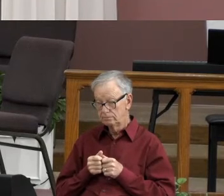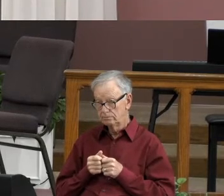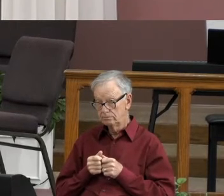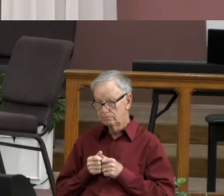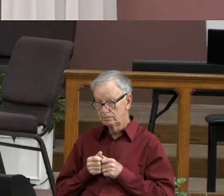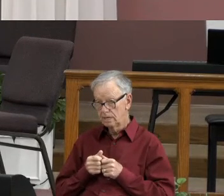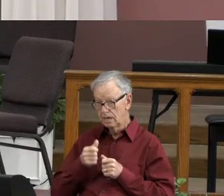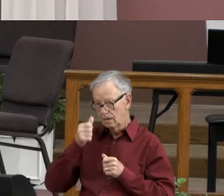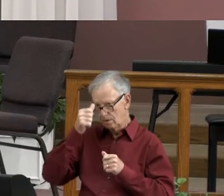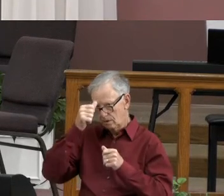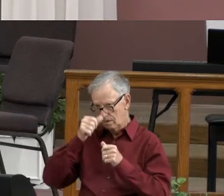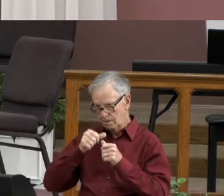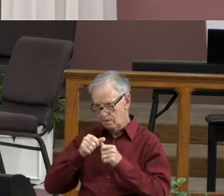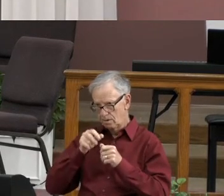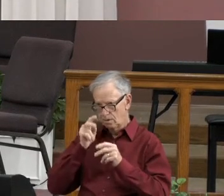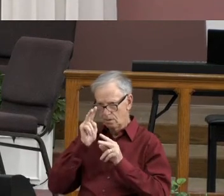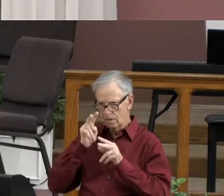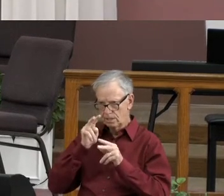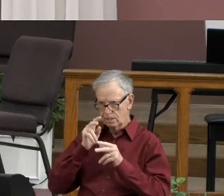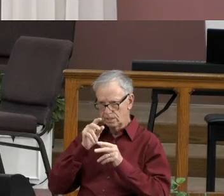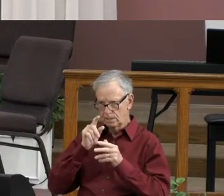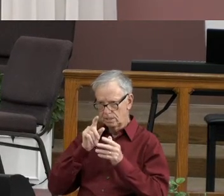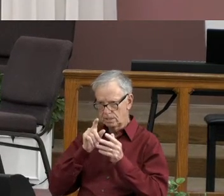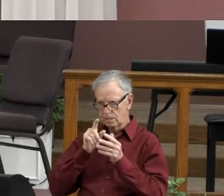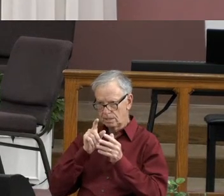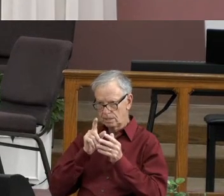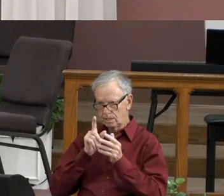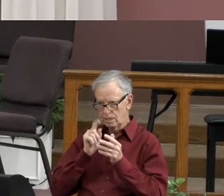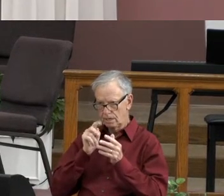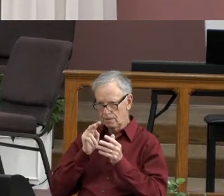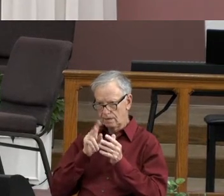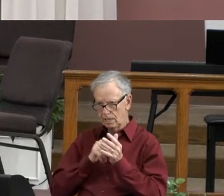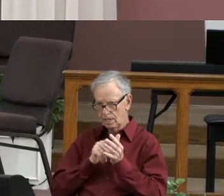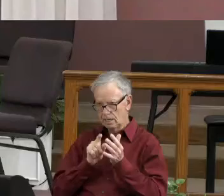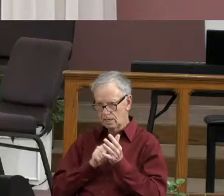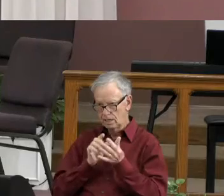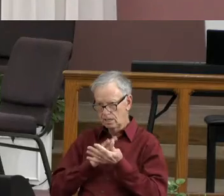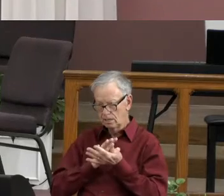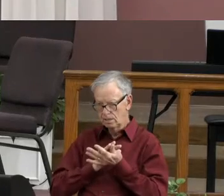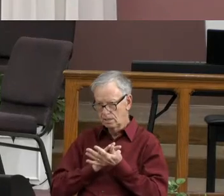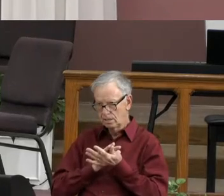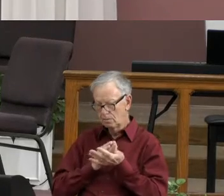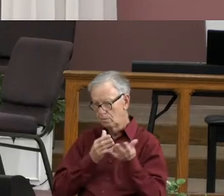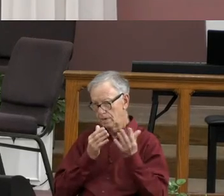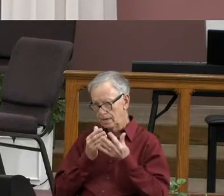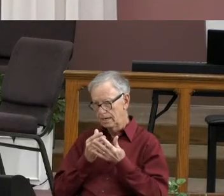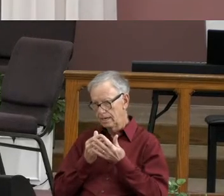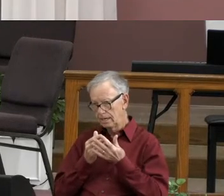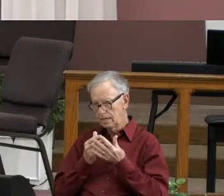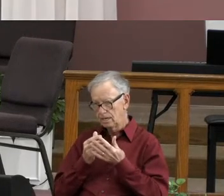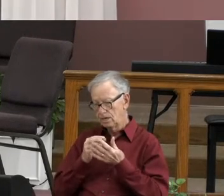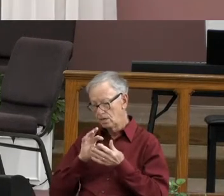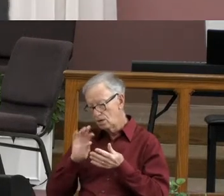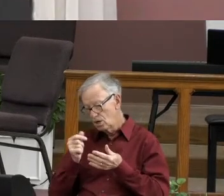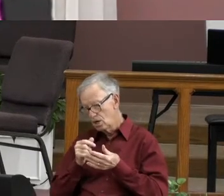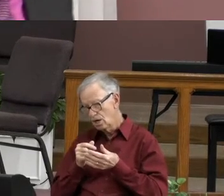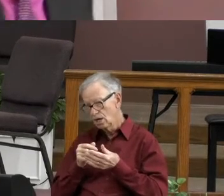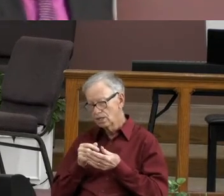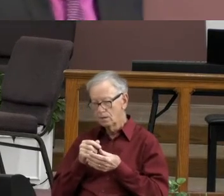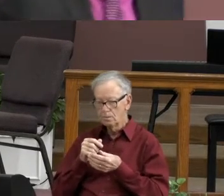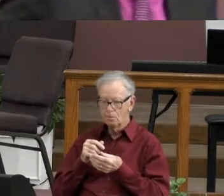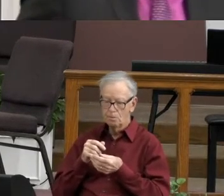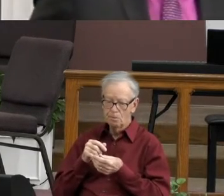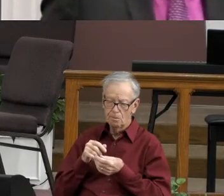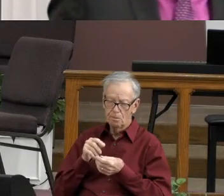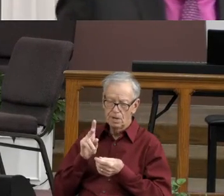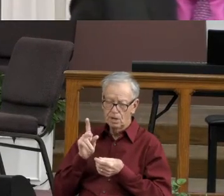I remember watching the news when they'd bring that poor little puppy dog that's at the pound, and they'd say, if somebody doesn't